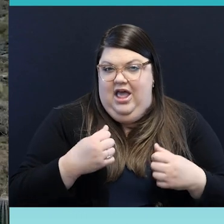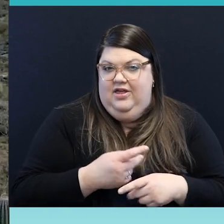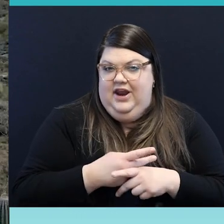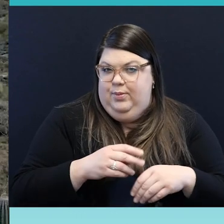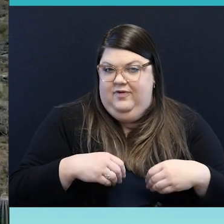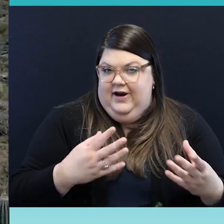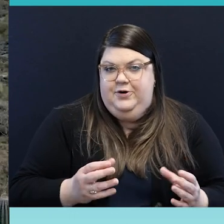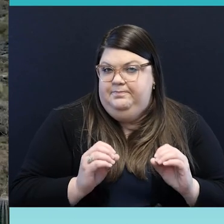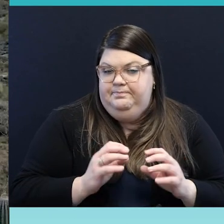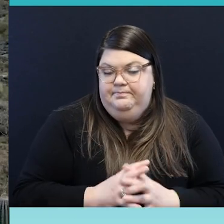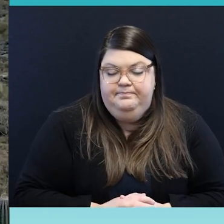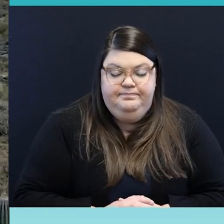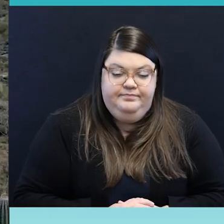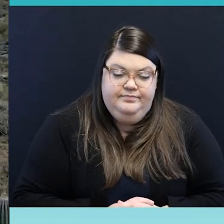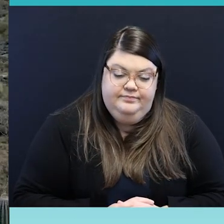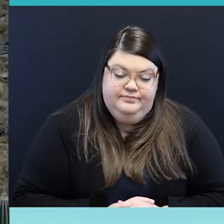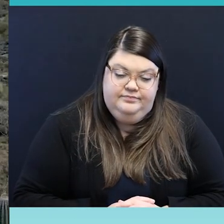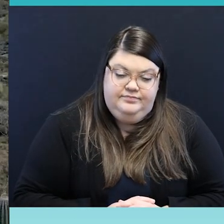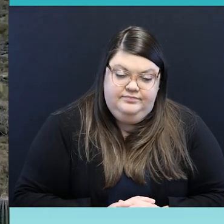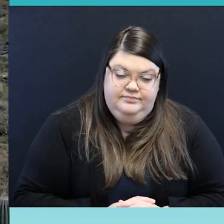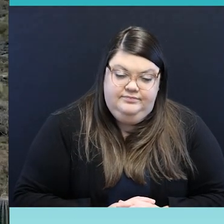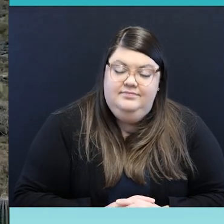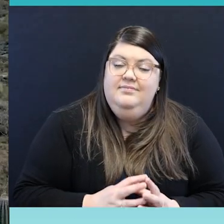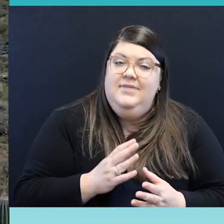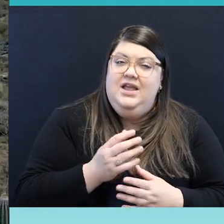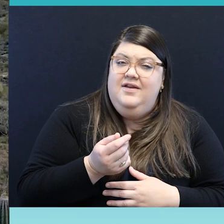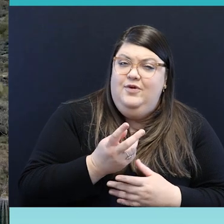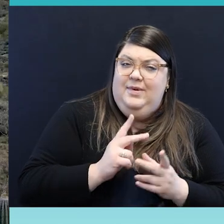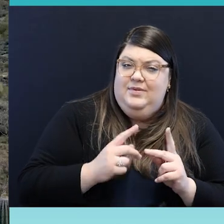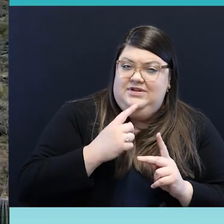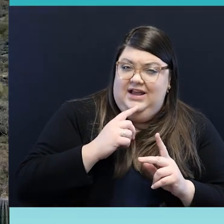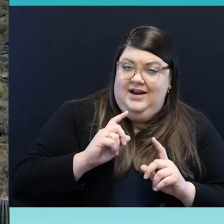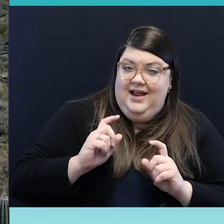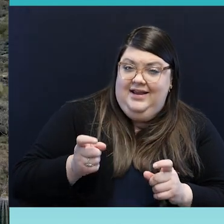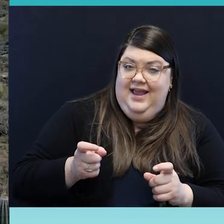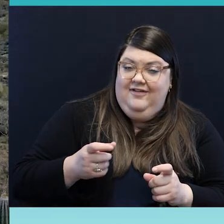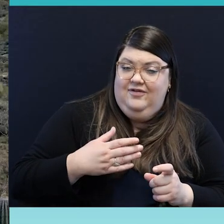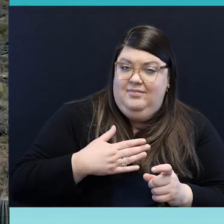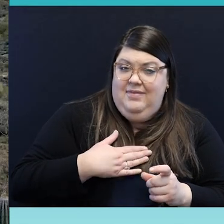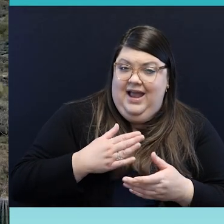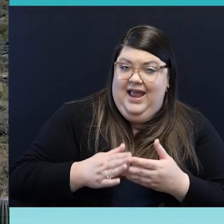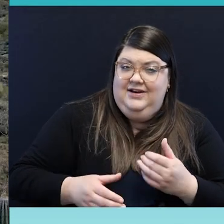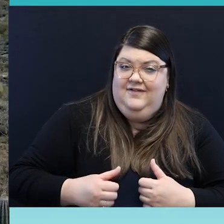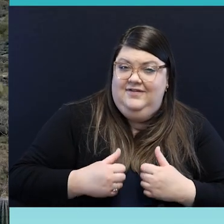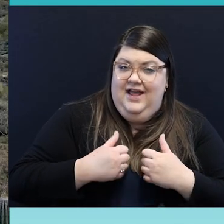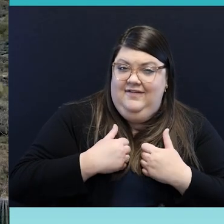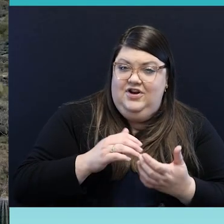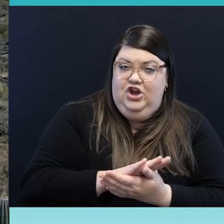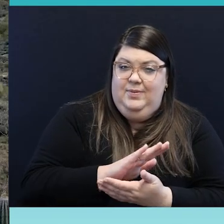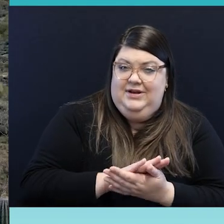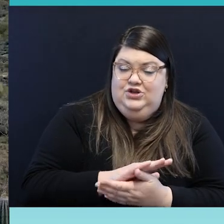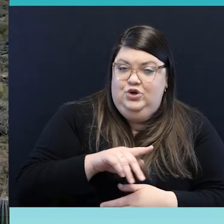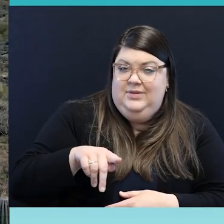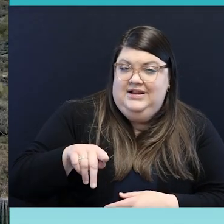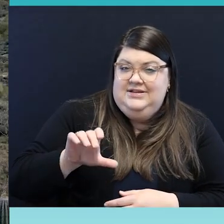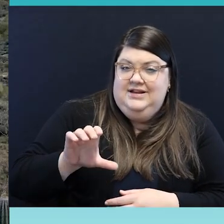have asked, having turned in my end of life care documents to my hospital and PCP, are they automatically added